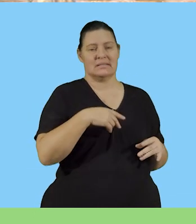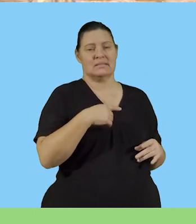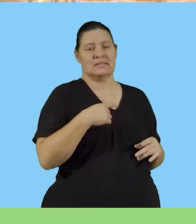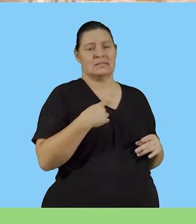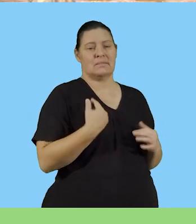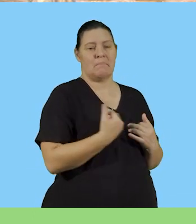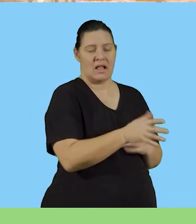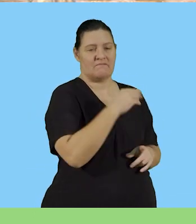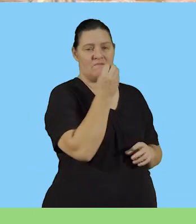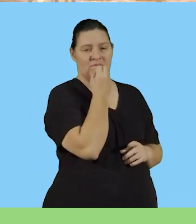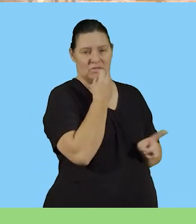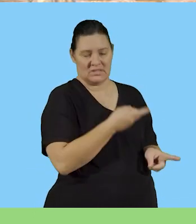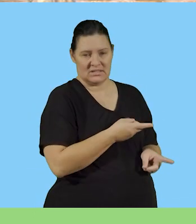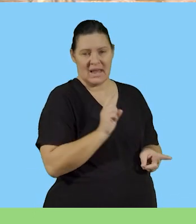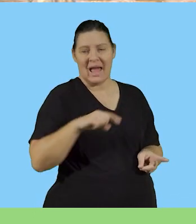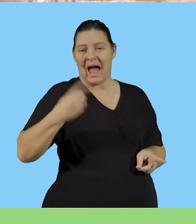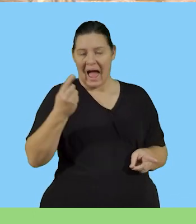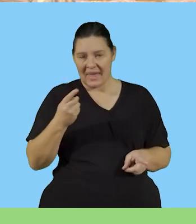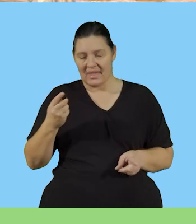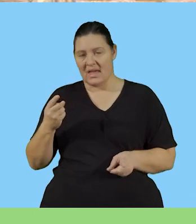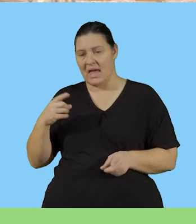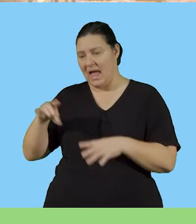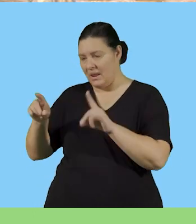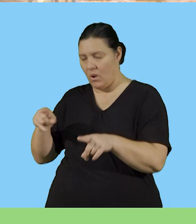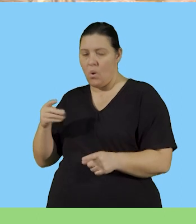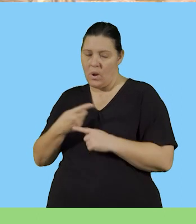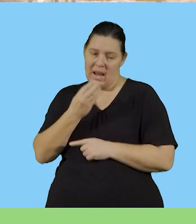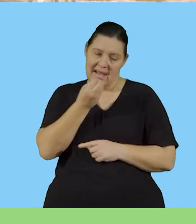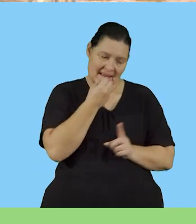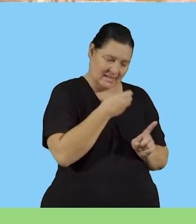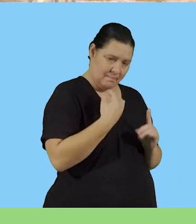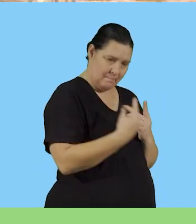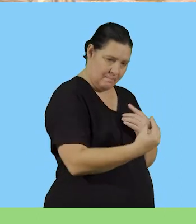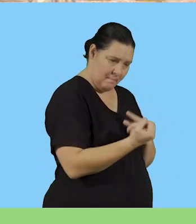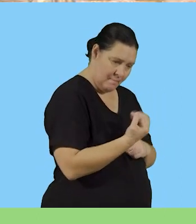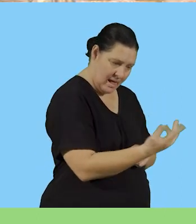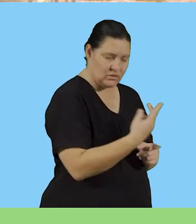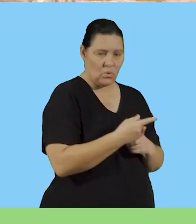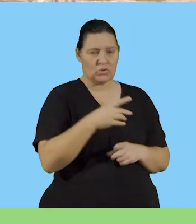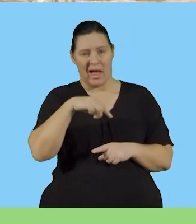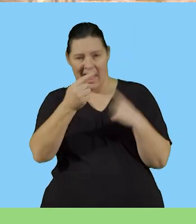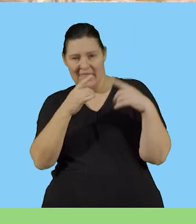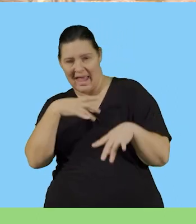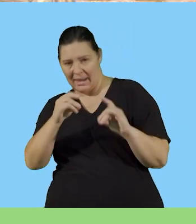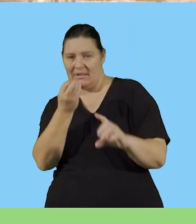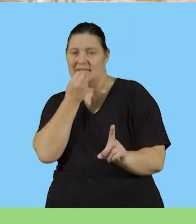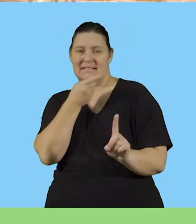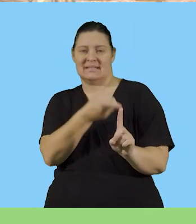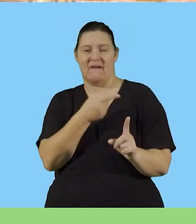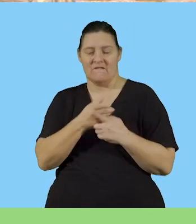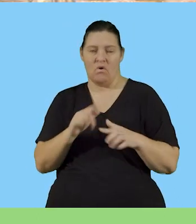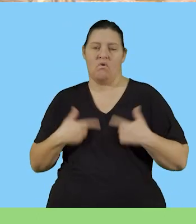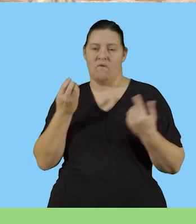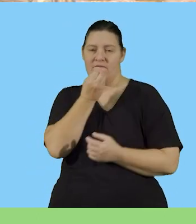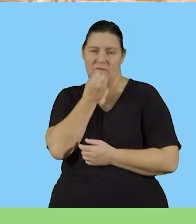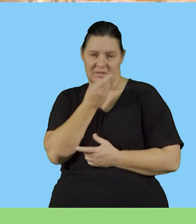for nutrition, and then other animals will depend on the plants and also on the other animals for nutrition. So